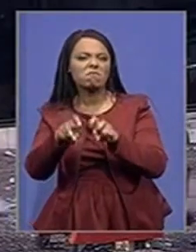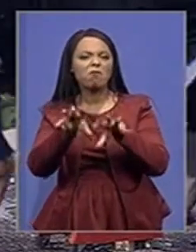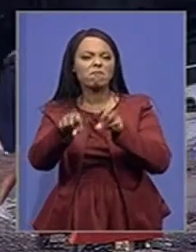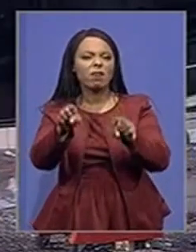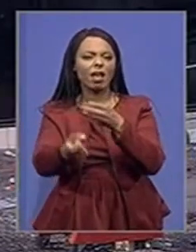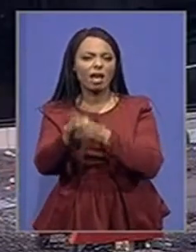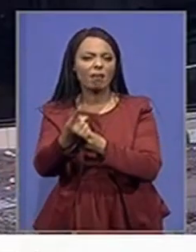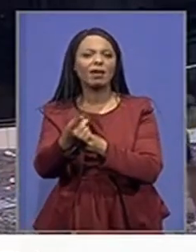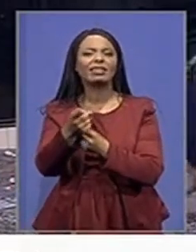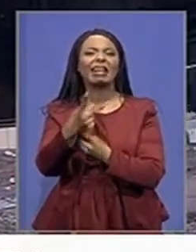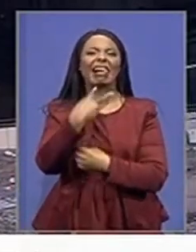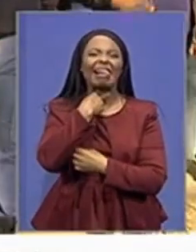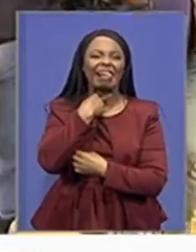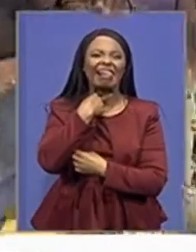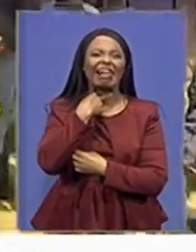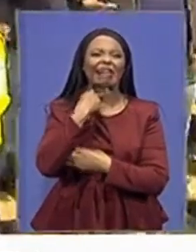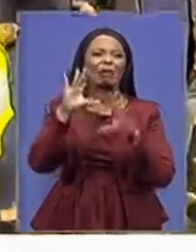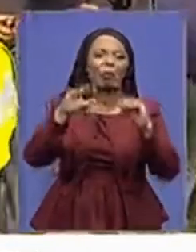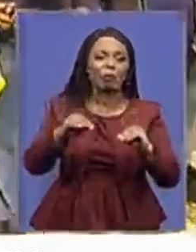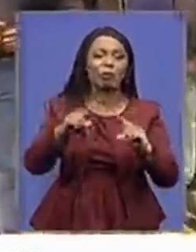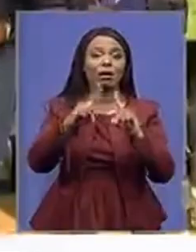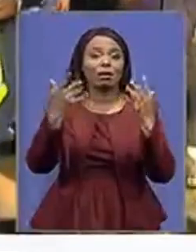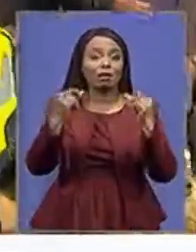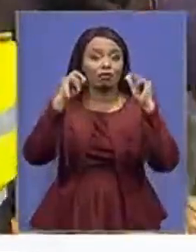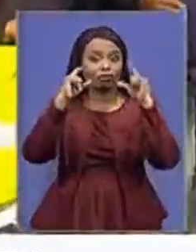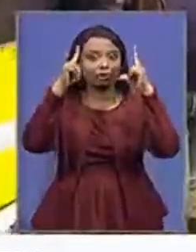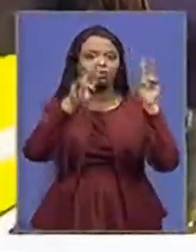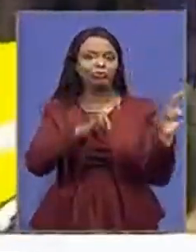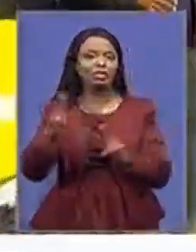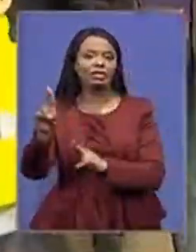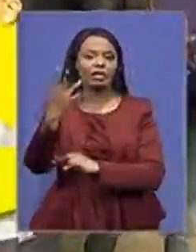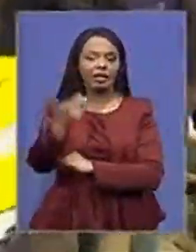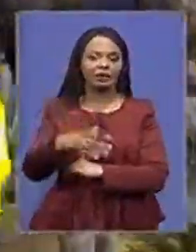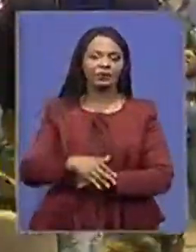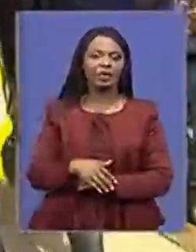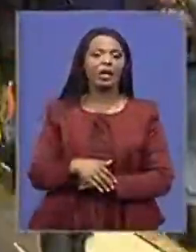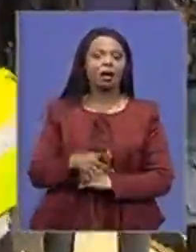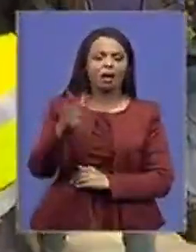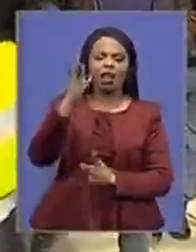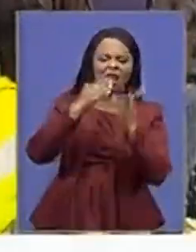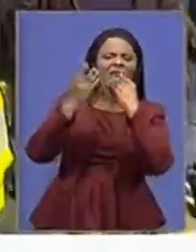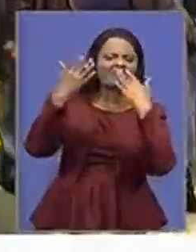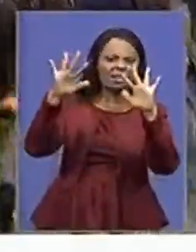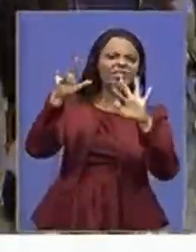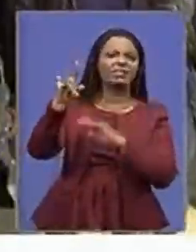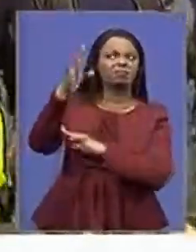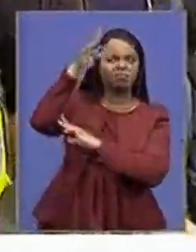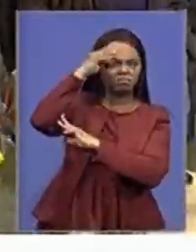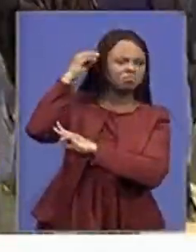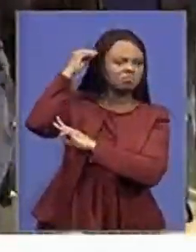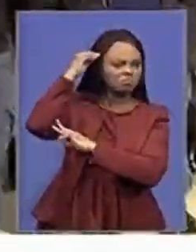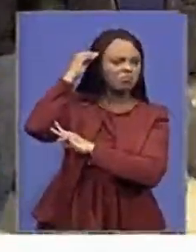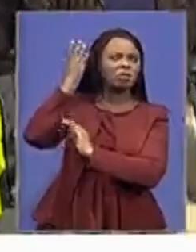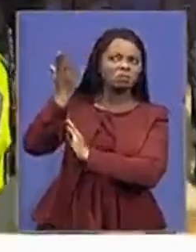ba malala a laotswe. The previous incident, there were some lessons learned. You know, there were certain